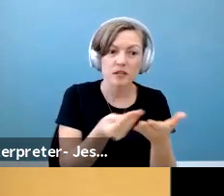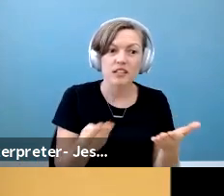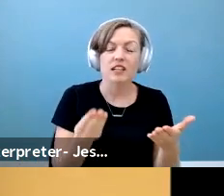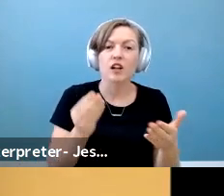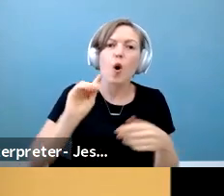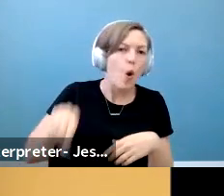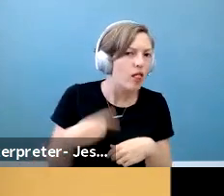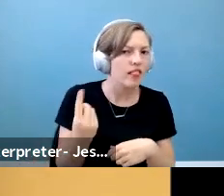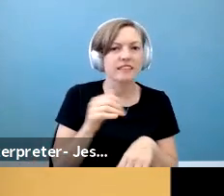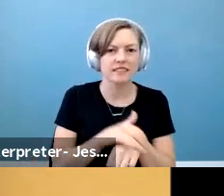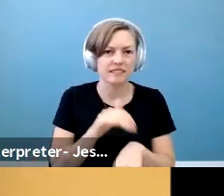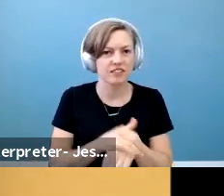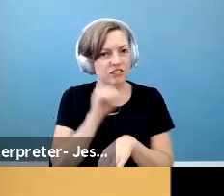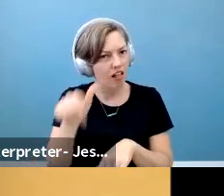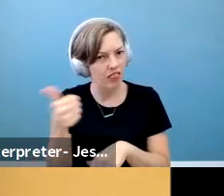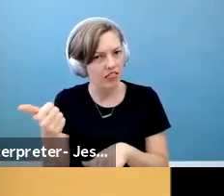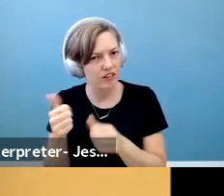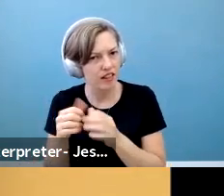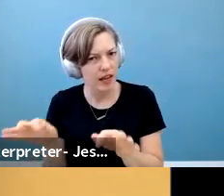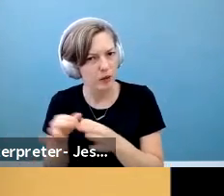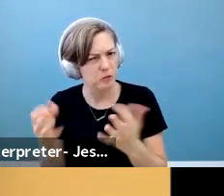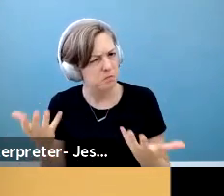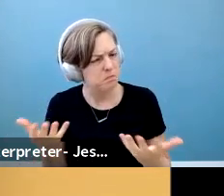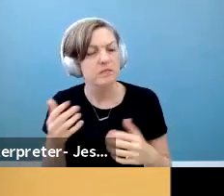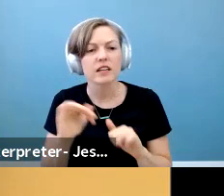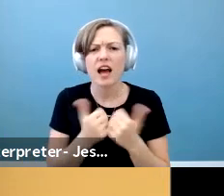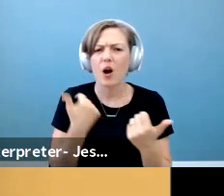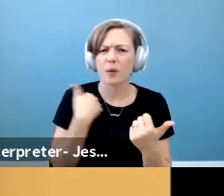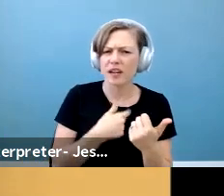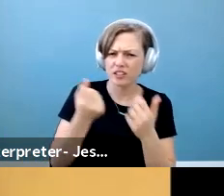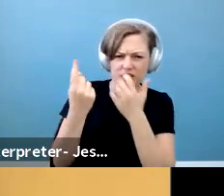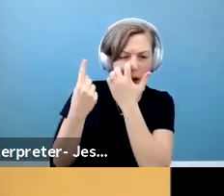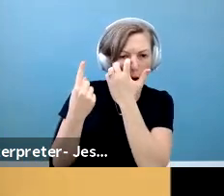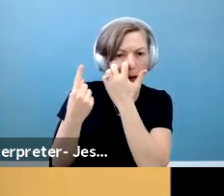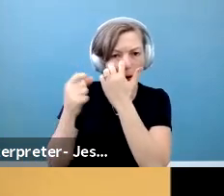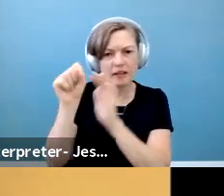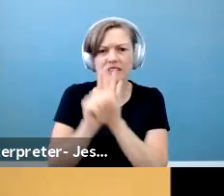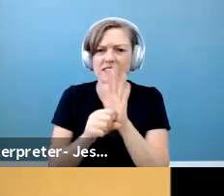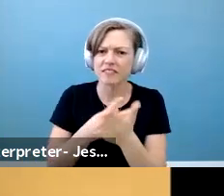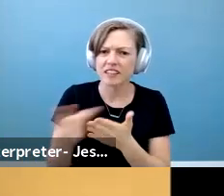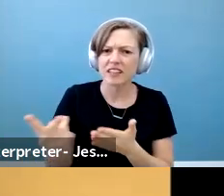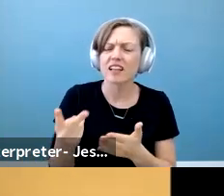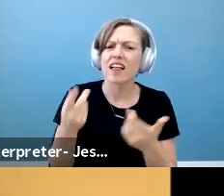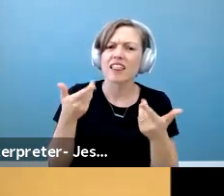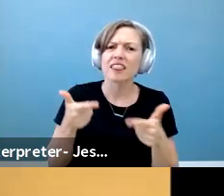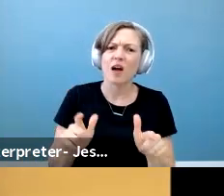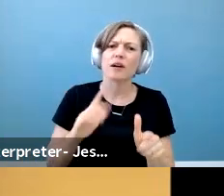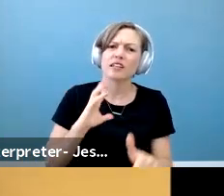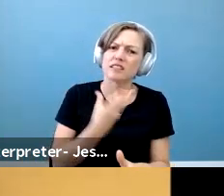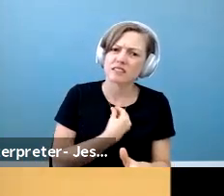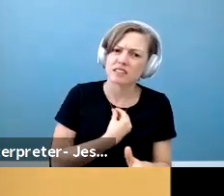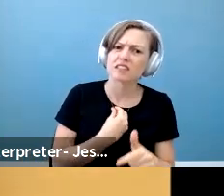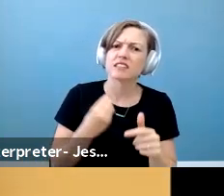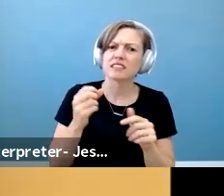but English? How else can we understand the failure of states to allow trans citizens to change ID cards